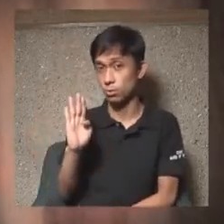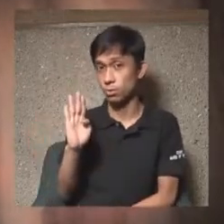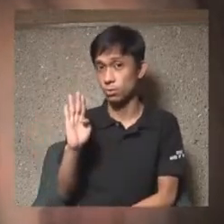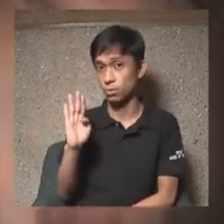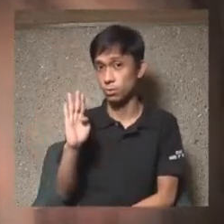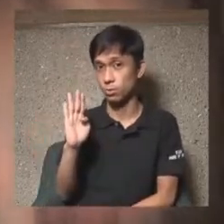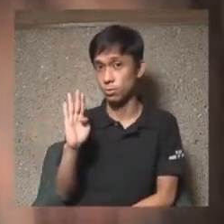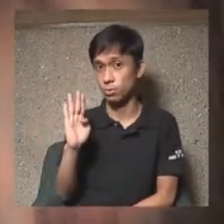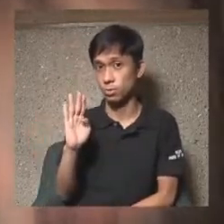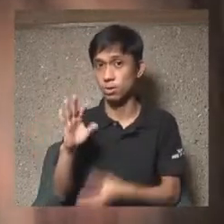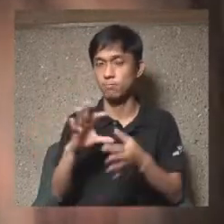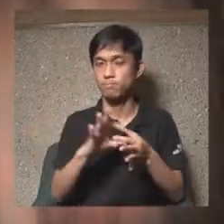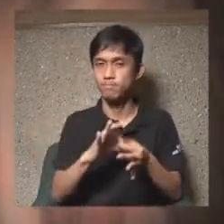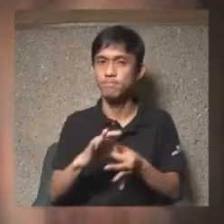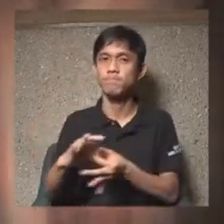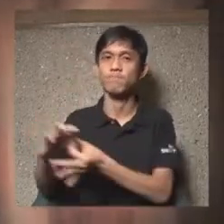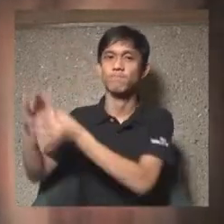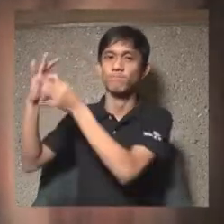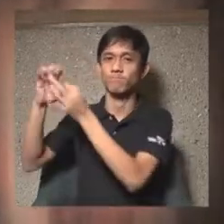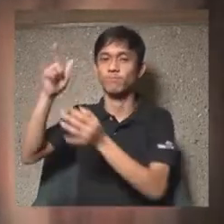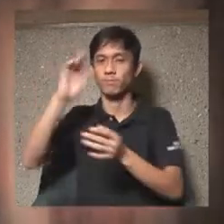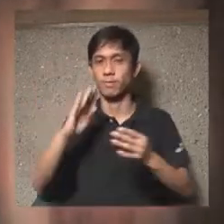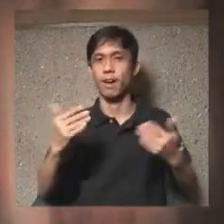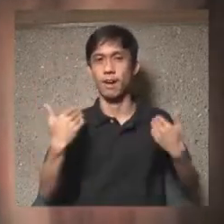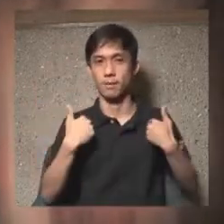But because we're sinners,